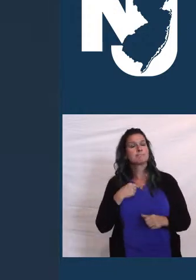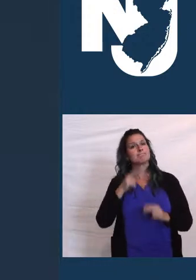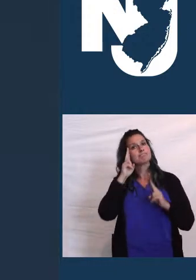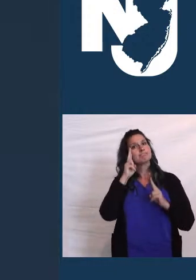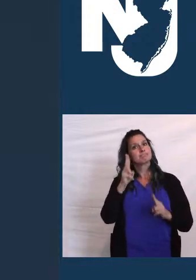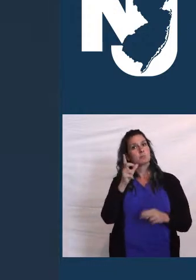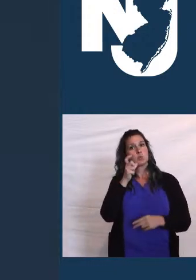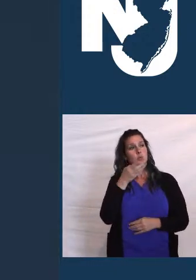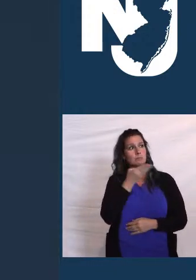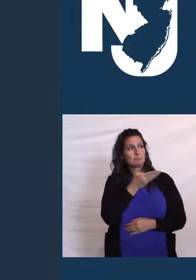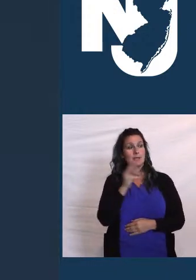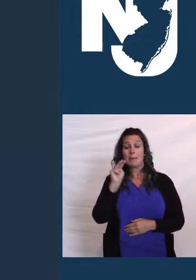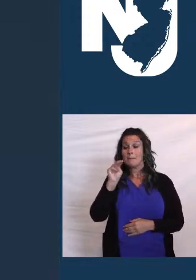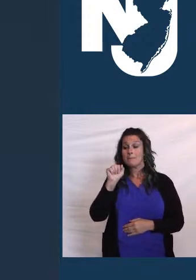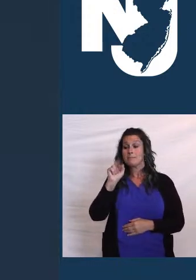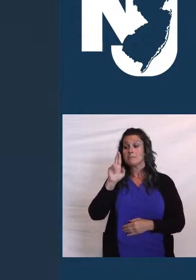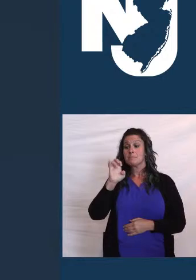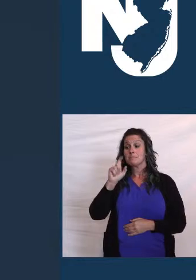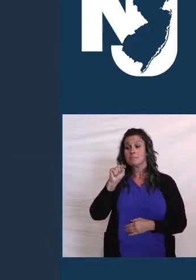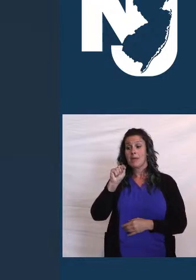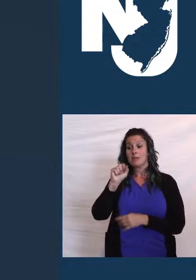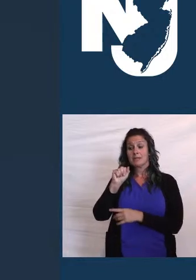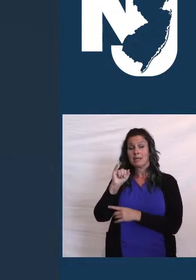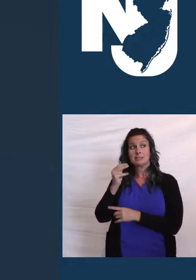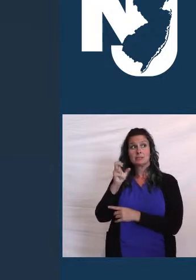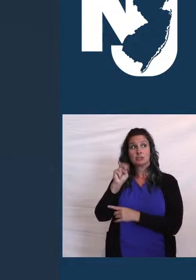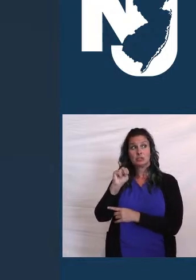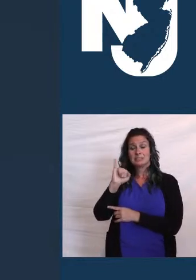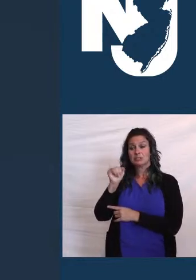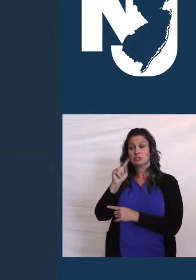woman, Marietta Jean